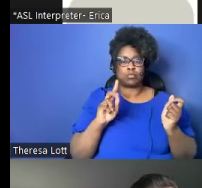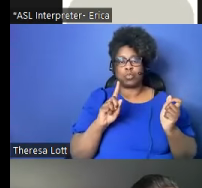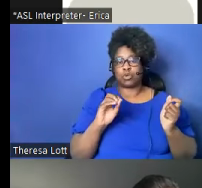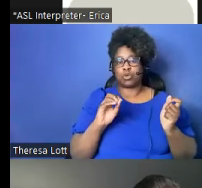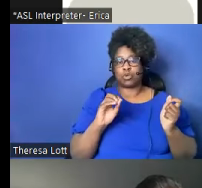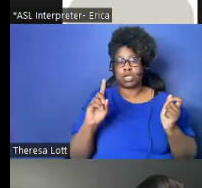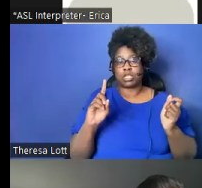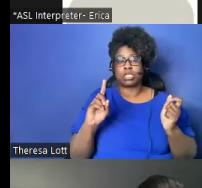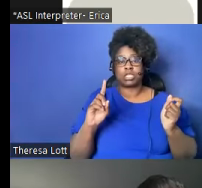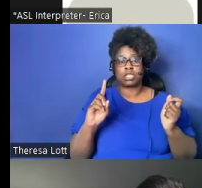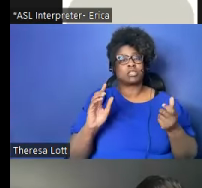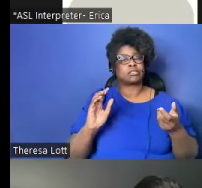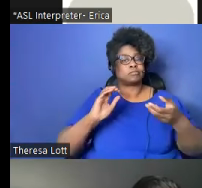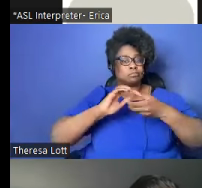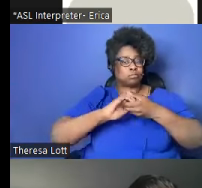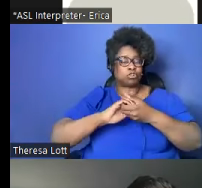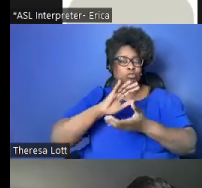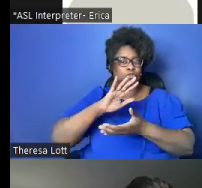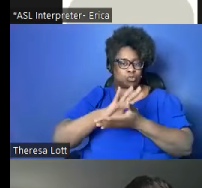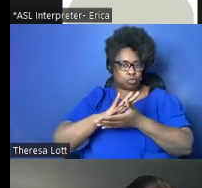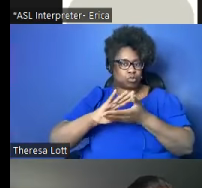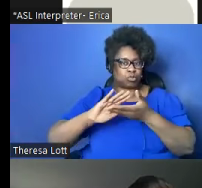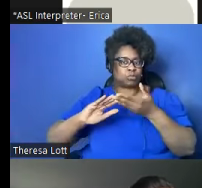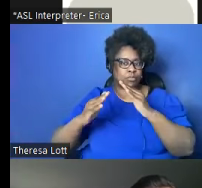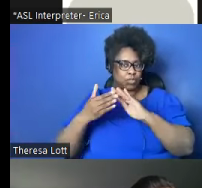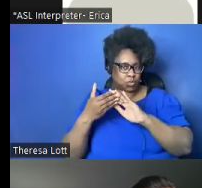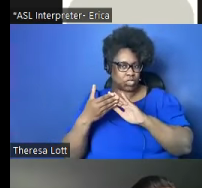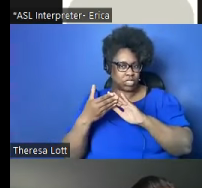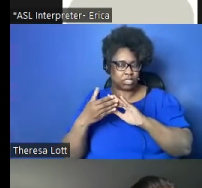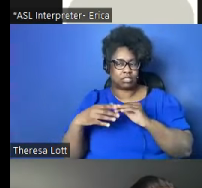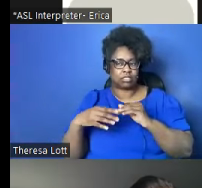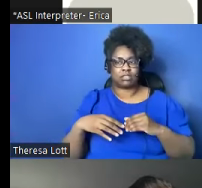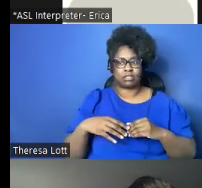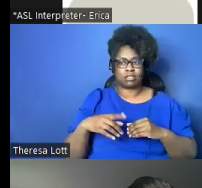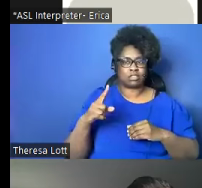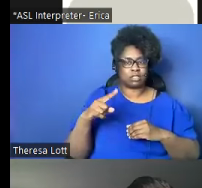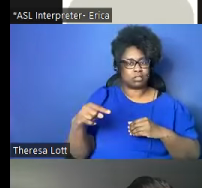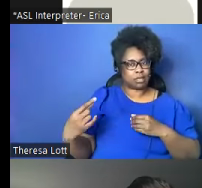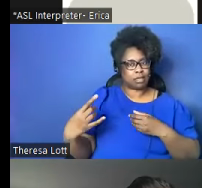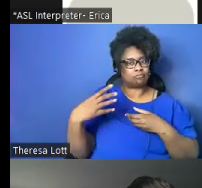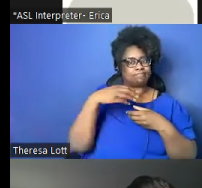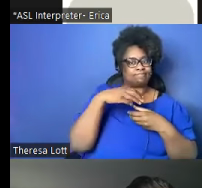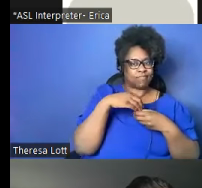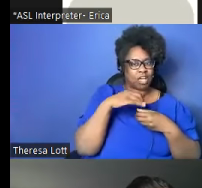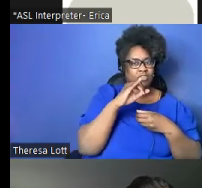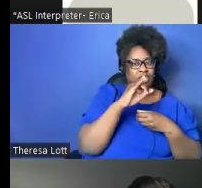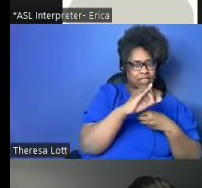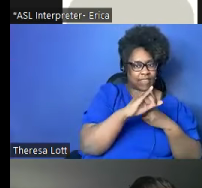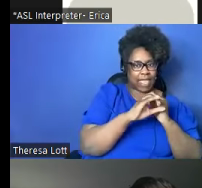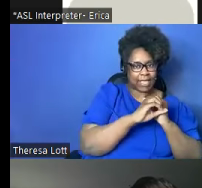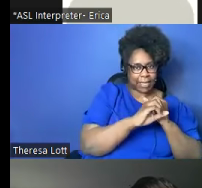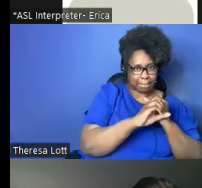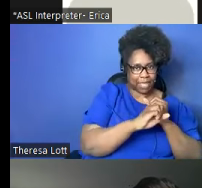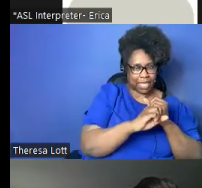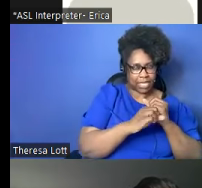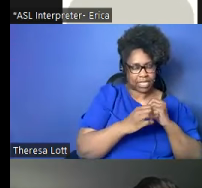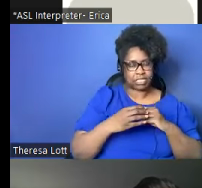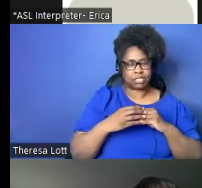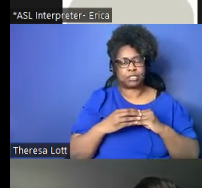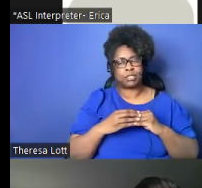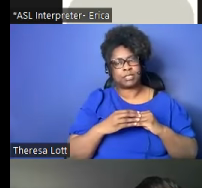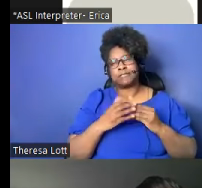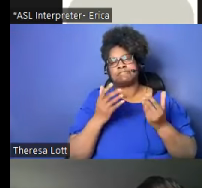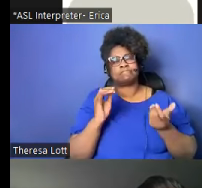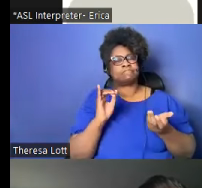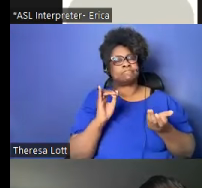more partnership with schools and community groups, engaging them in that campaign in terms of,